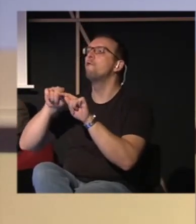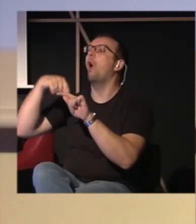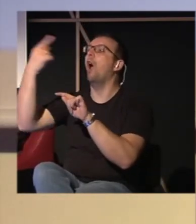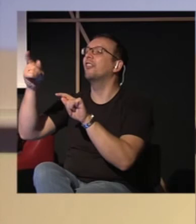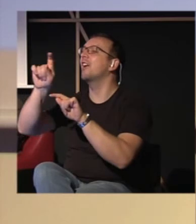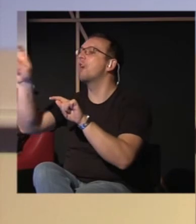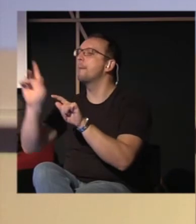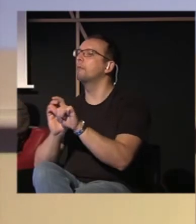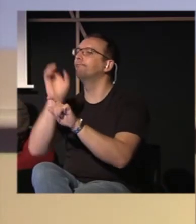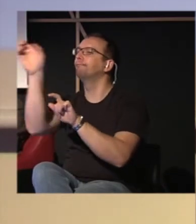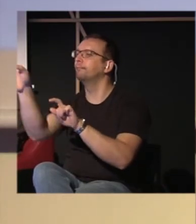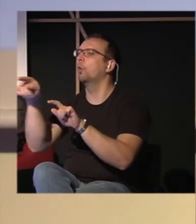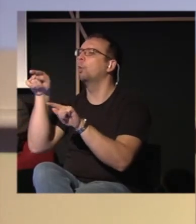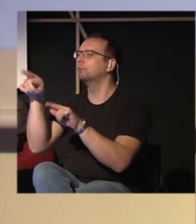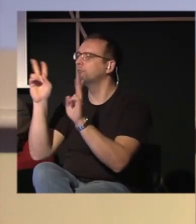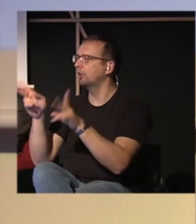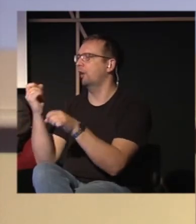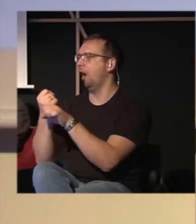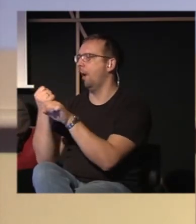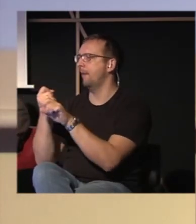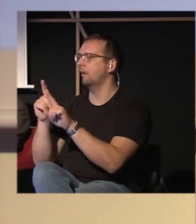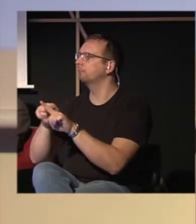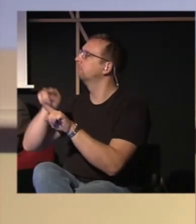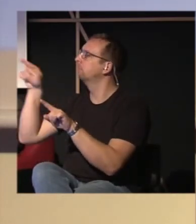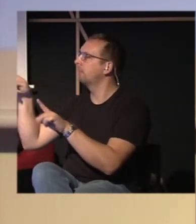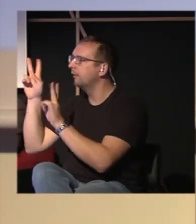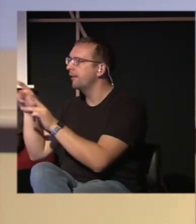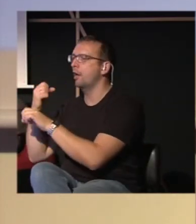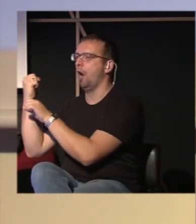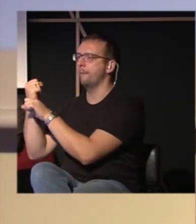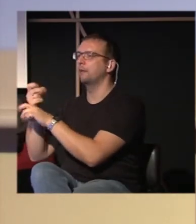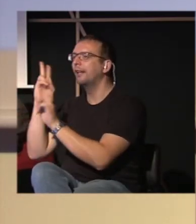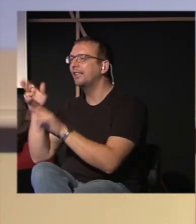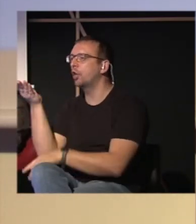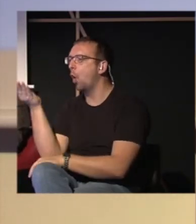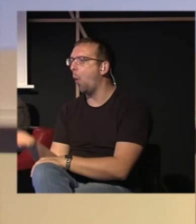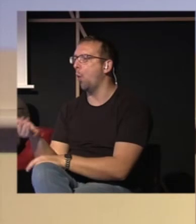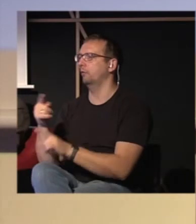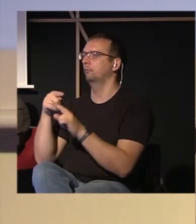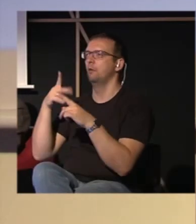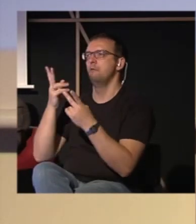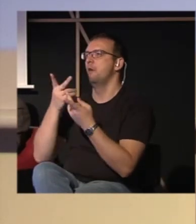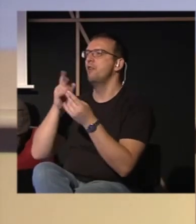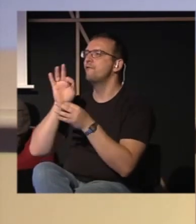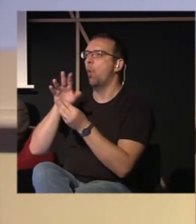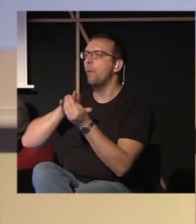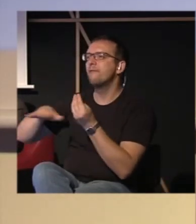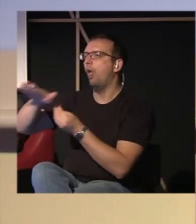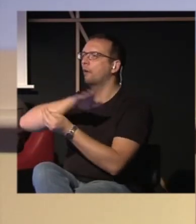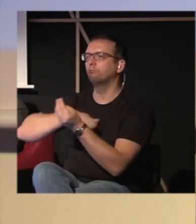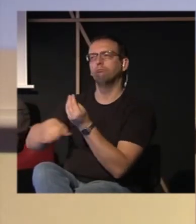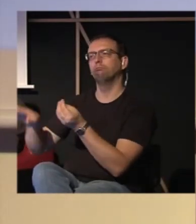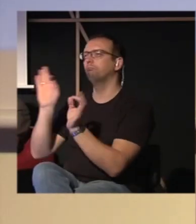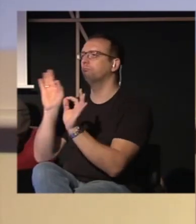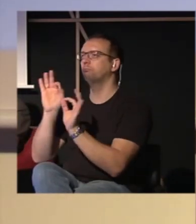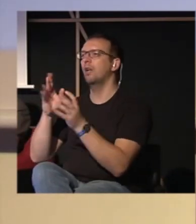disability, was the Captains of Change that UEFA made some years ago, and that was really like really impactful, like, because these people,